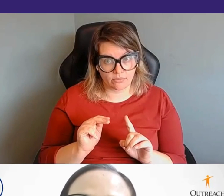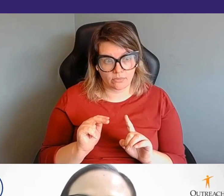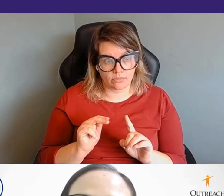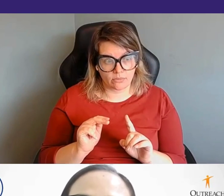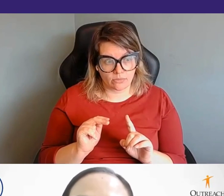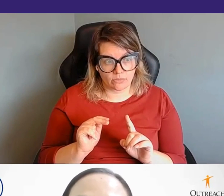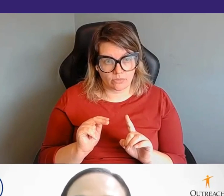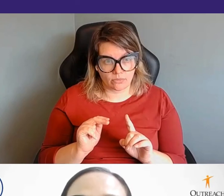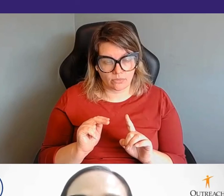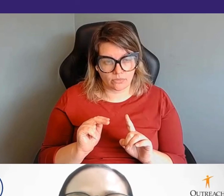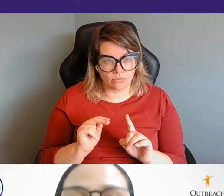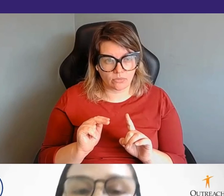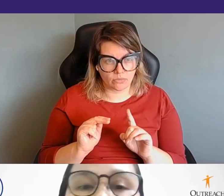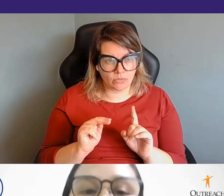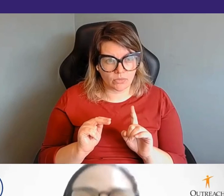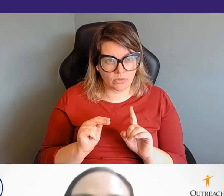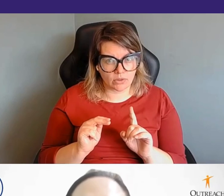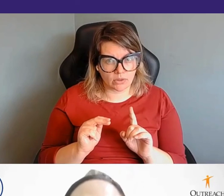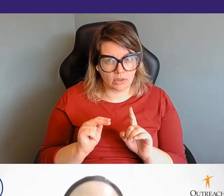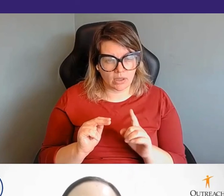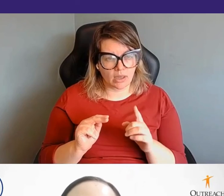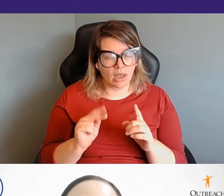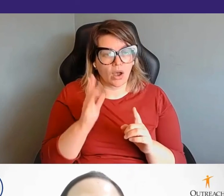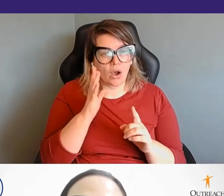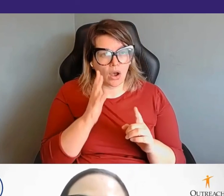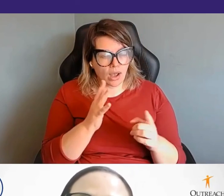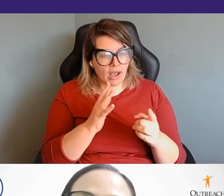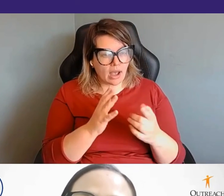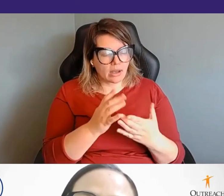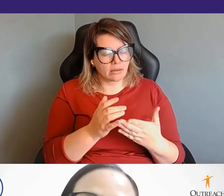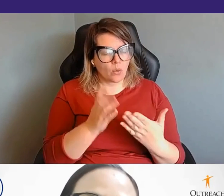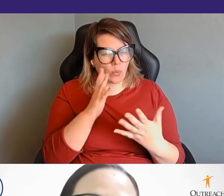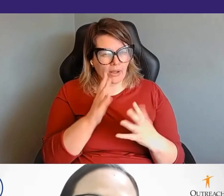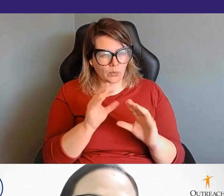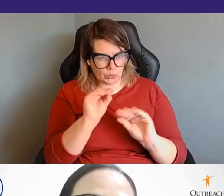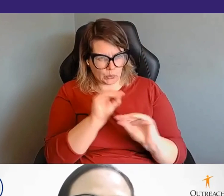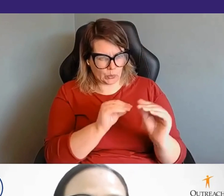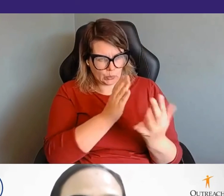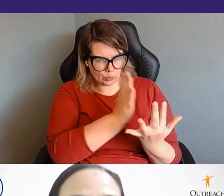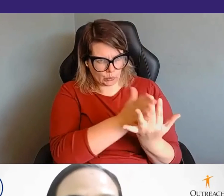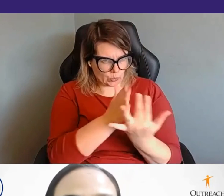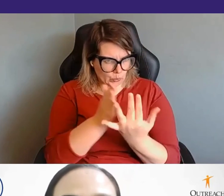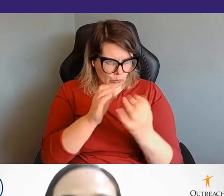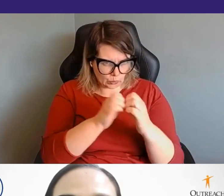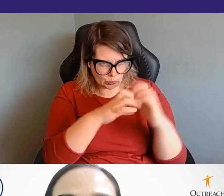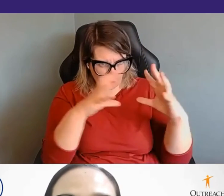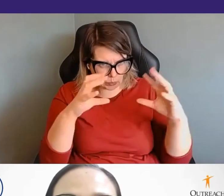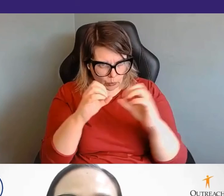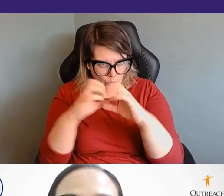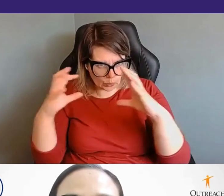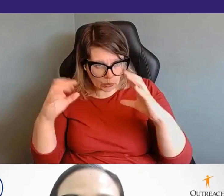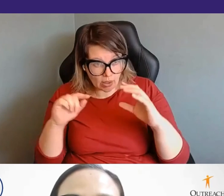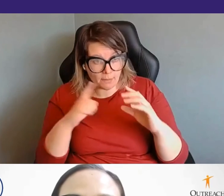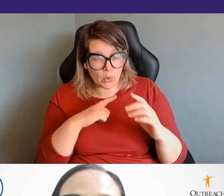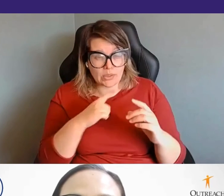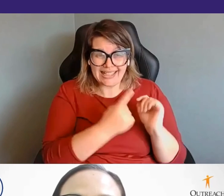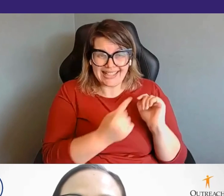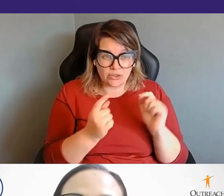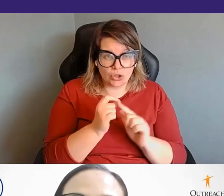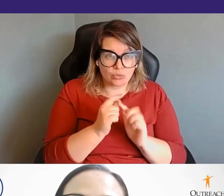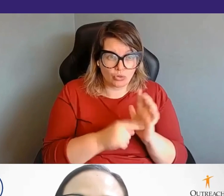it makes for aggregation. It brings challenges when you think about aggregation, right? Because they are so specific and